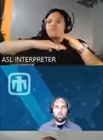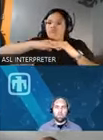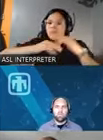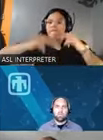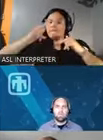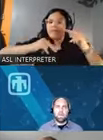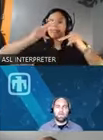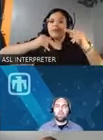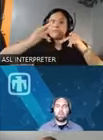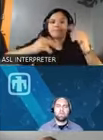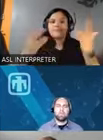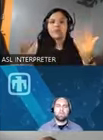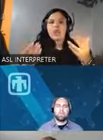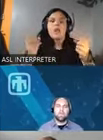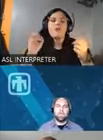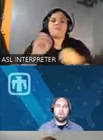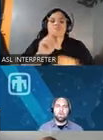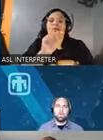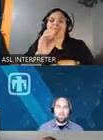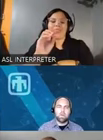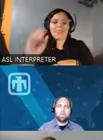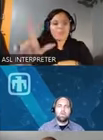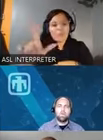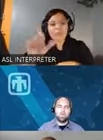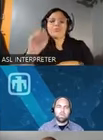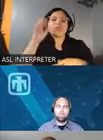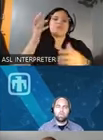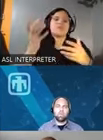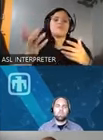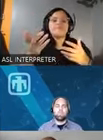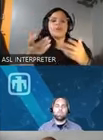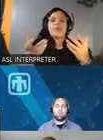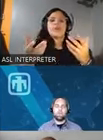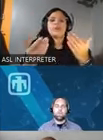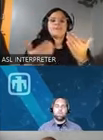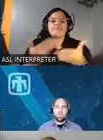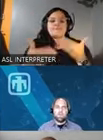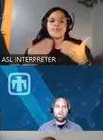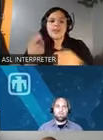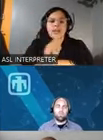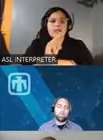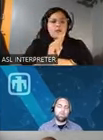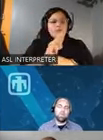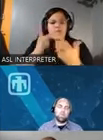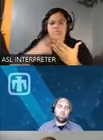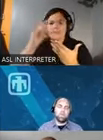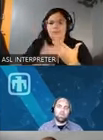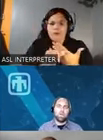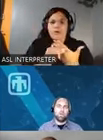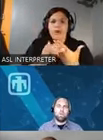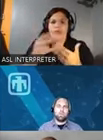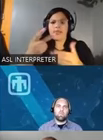the tools, data, and analysis that we are developing and using in this project to be in the hands of people in Puerto